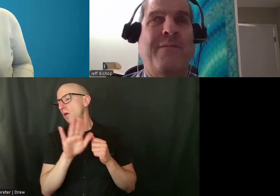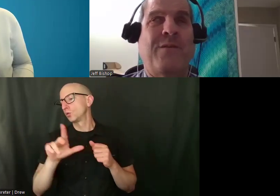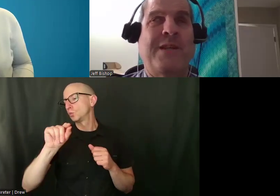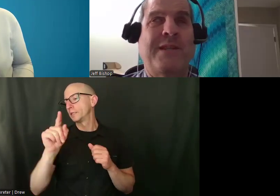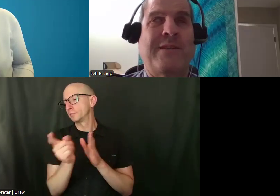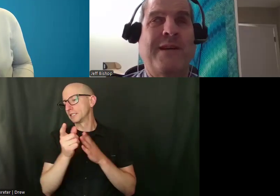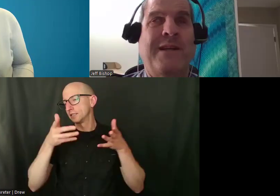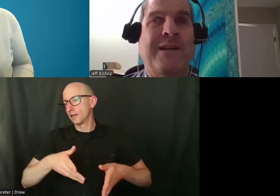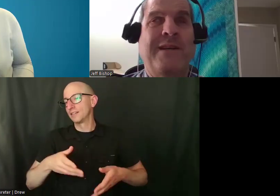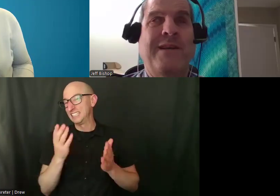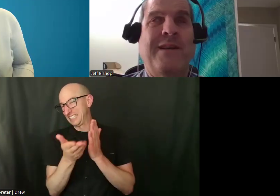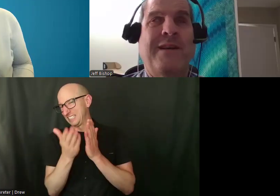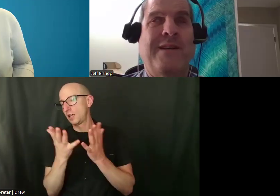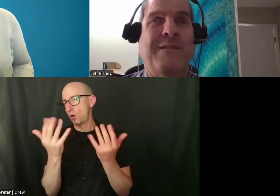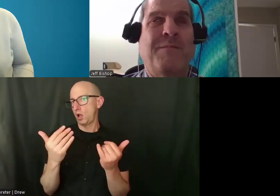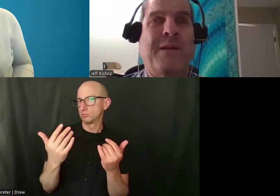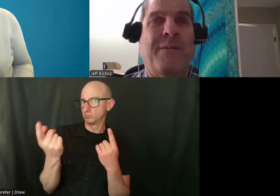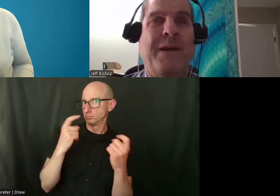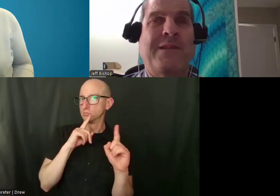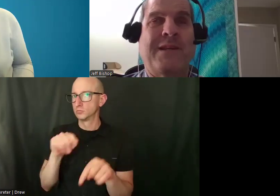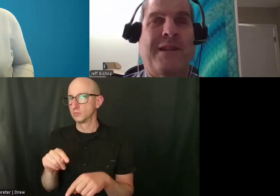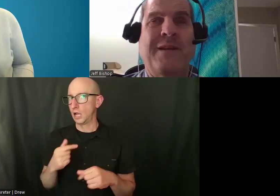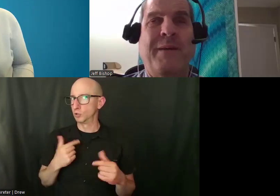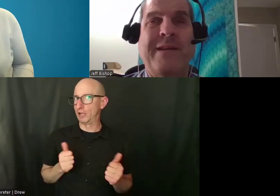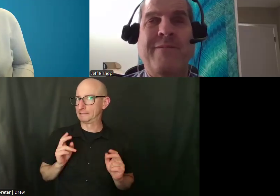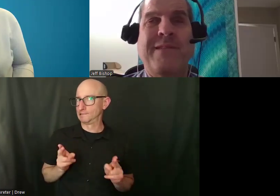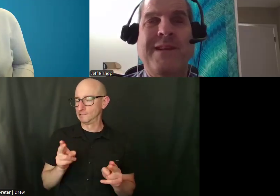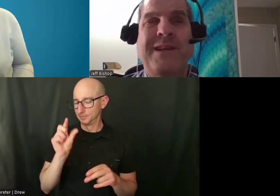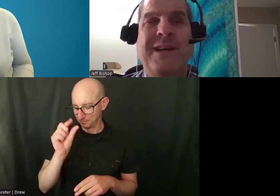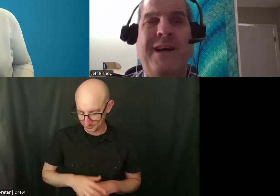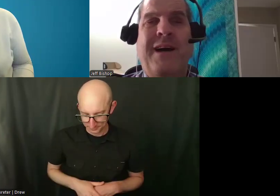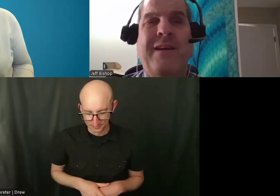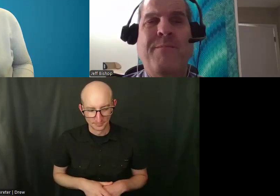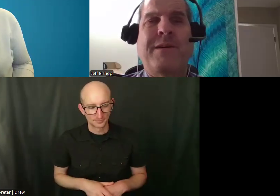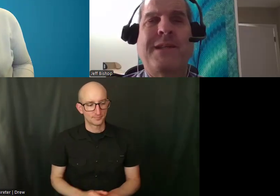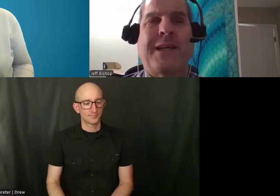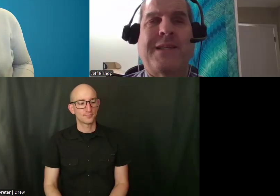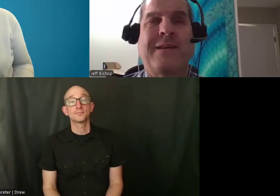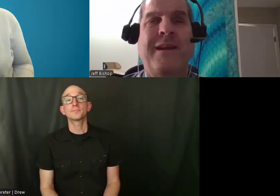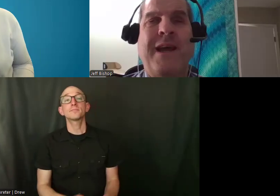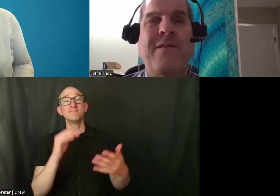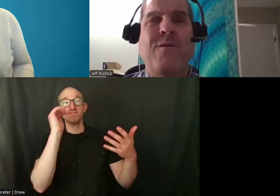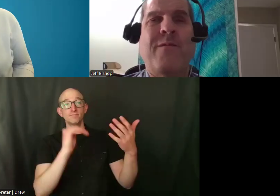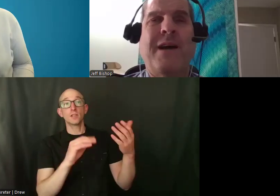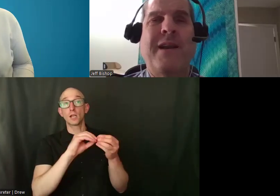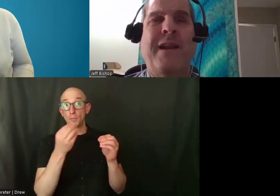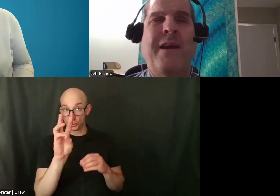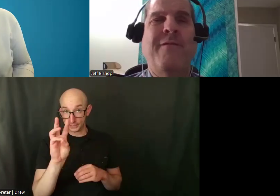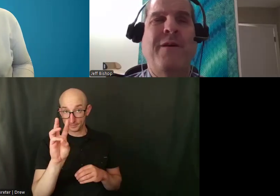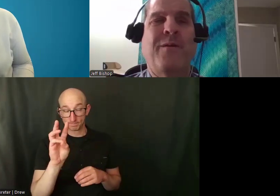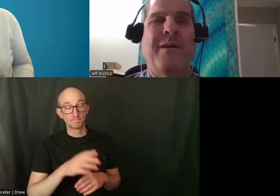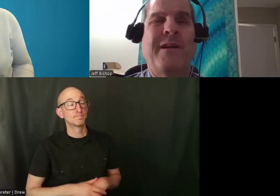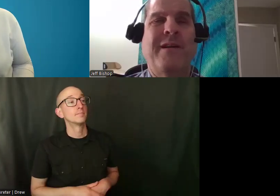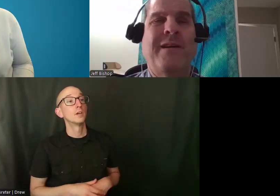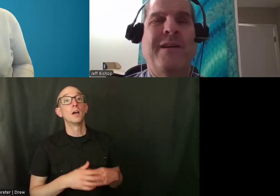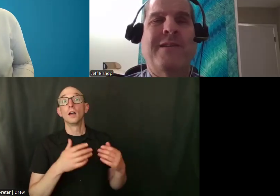have time for questions. So I'm going to pick up the pace just a little bit. Number 6, now you have gotten an